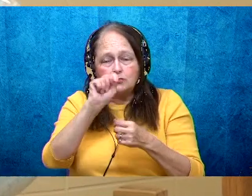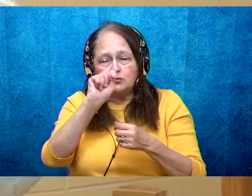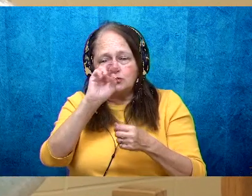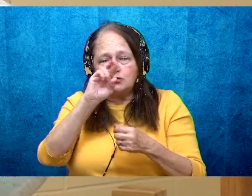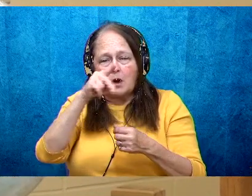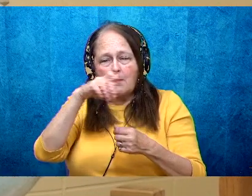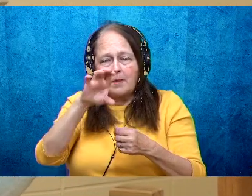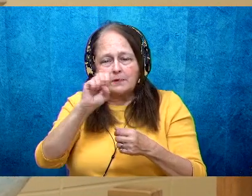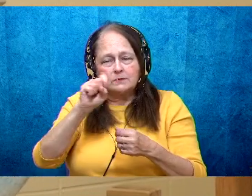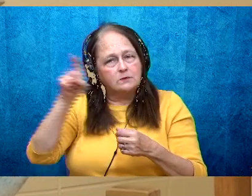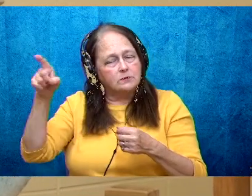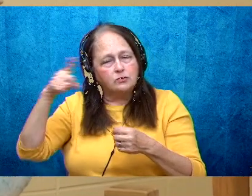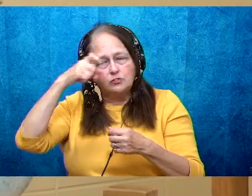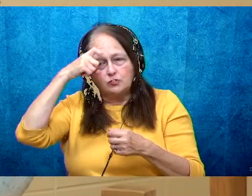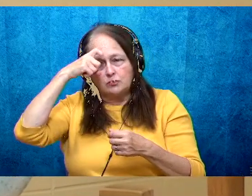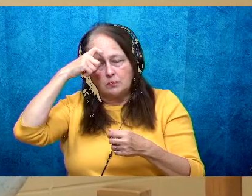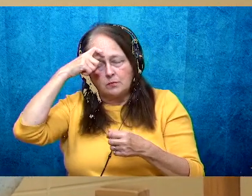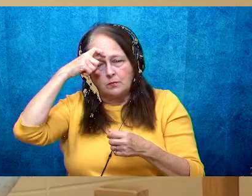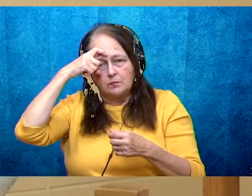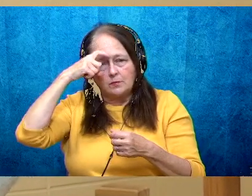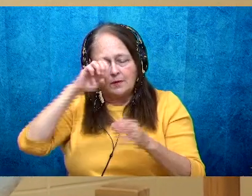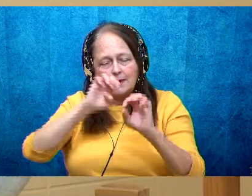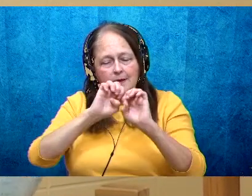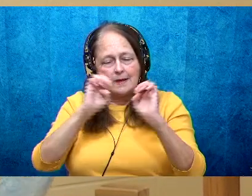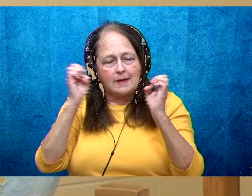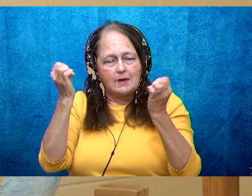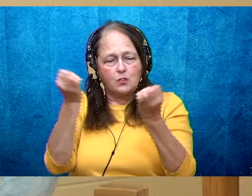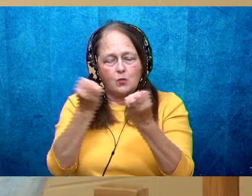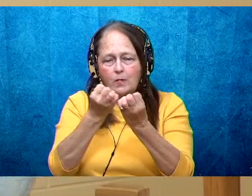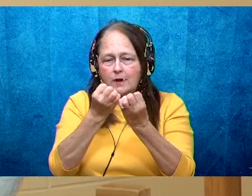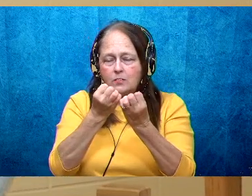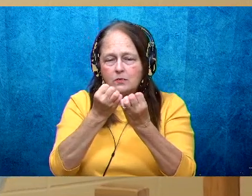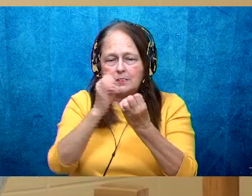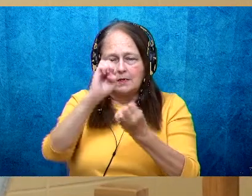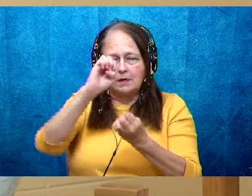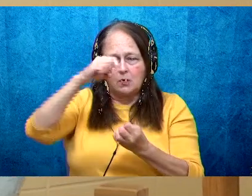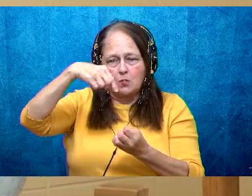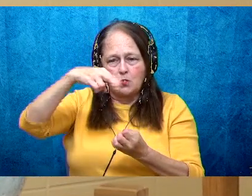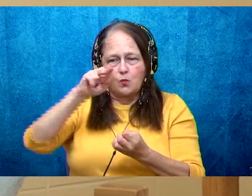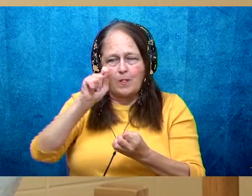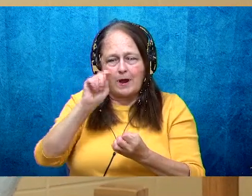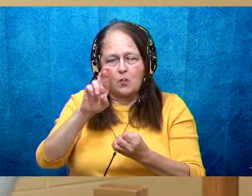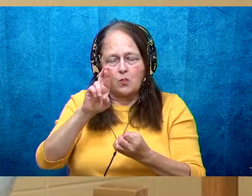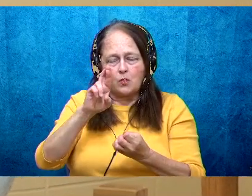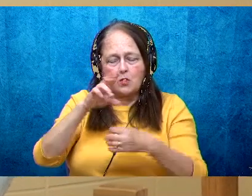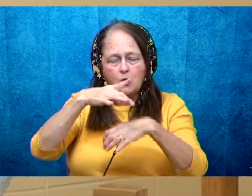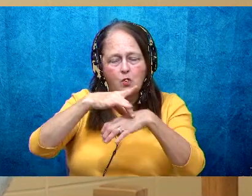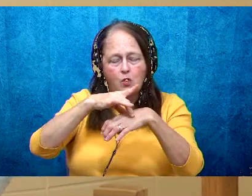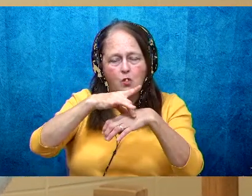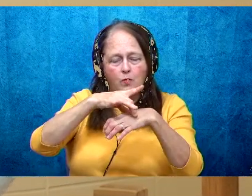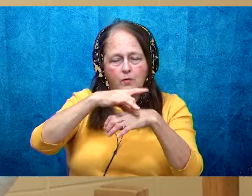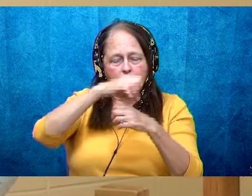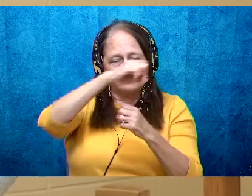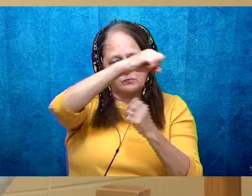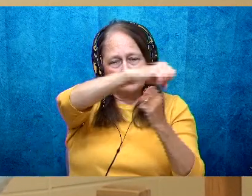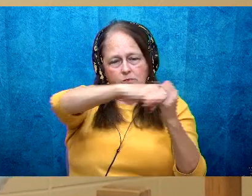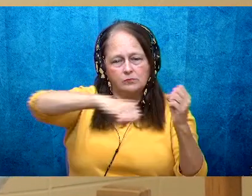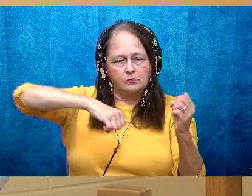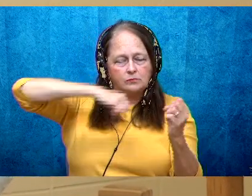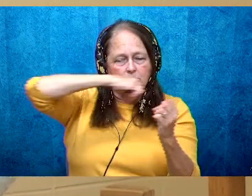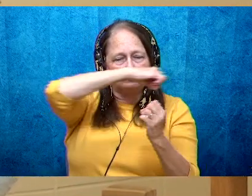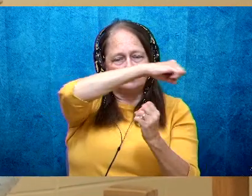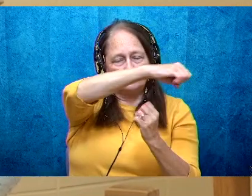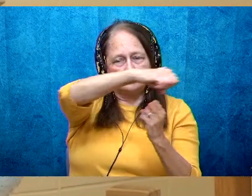really only one season at the equator, because no matter where the Earth is in its revolution, the equator